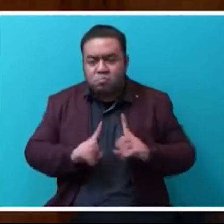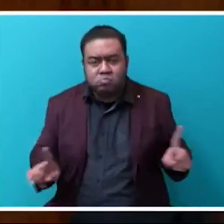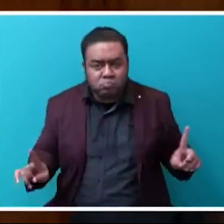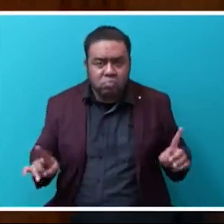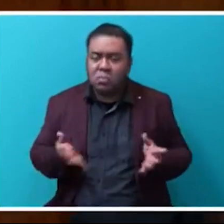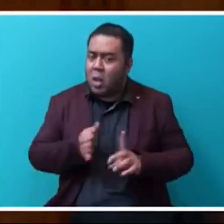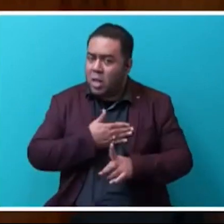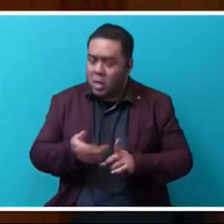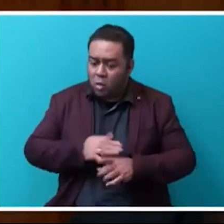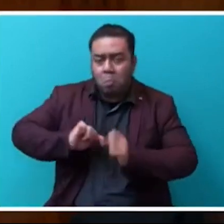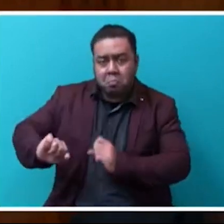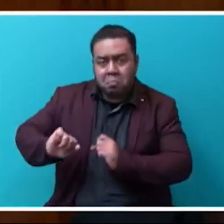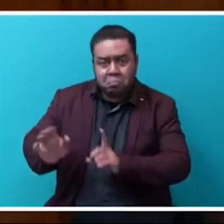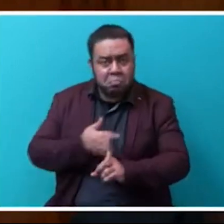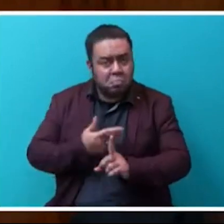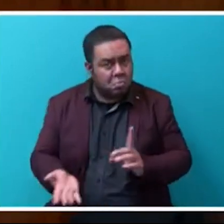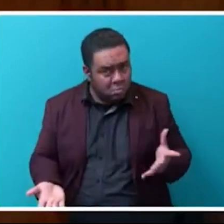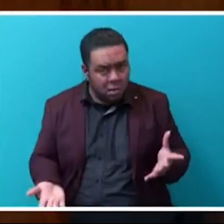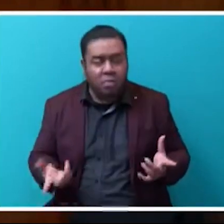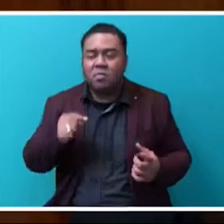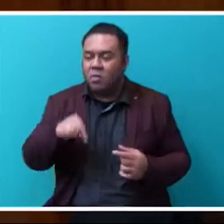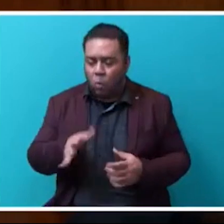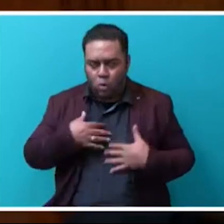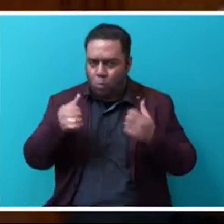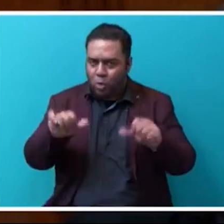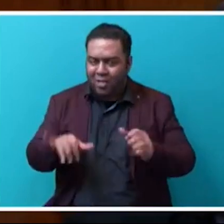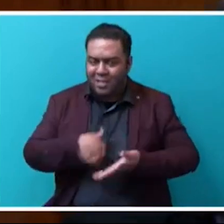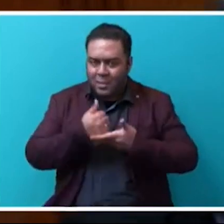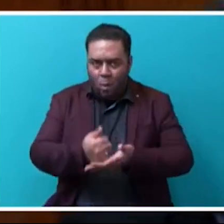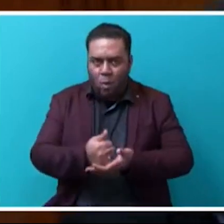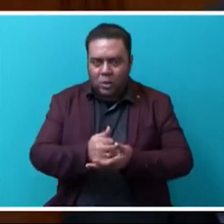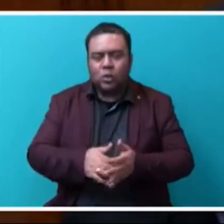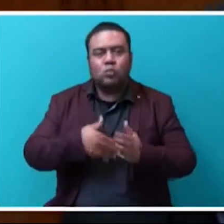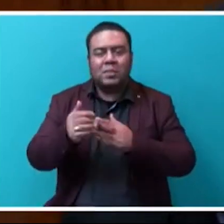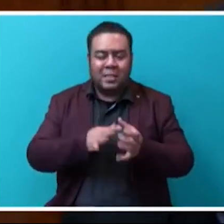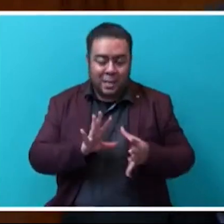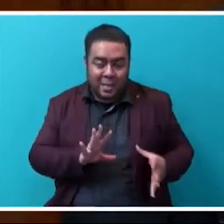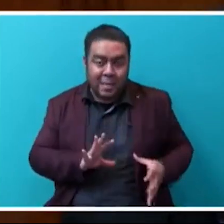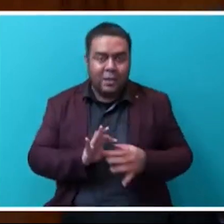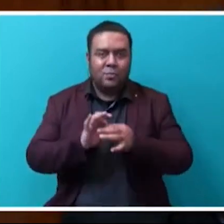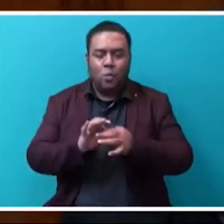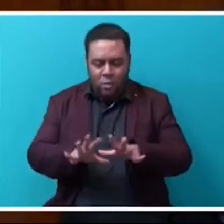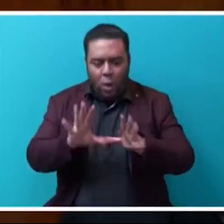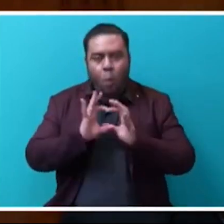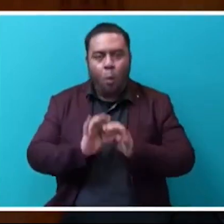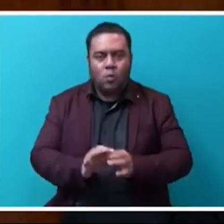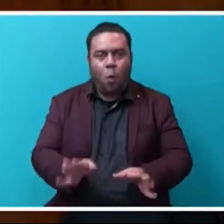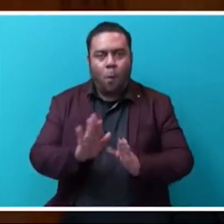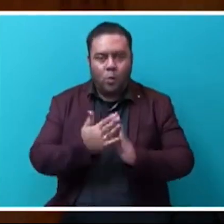or abused. These are the very children we need to protect and support to build attachment with their own